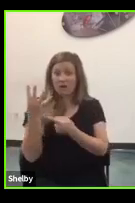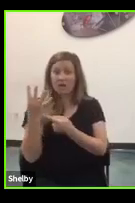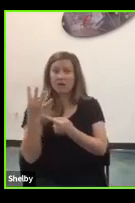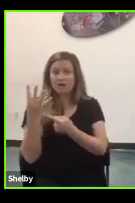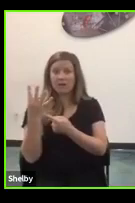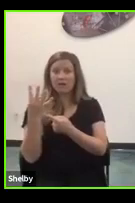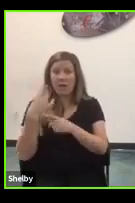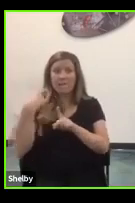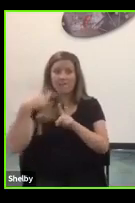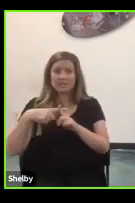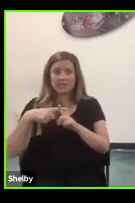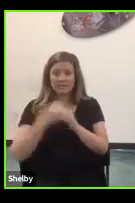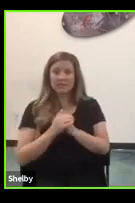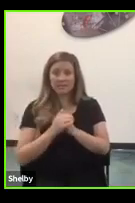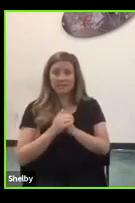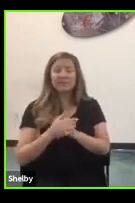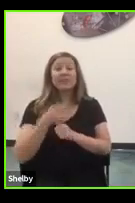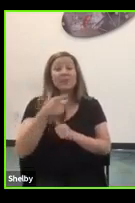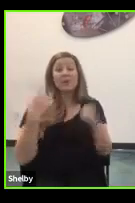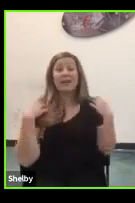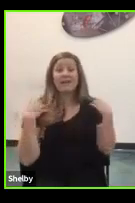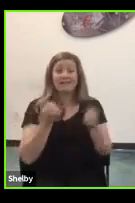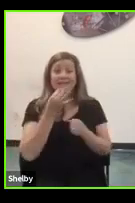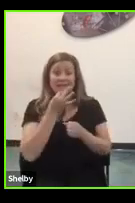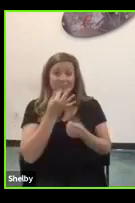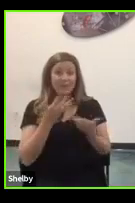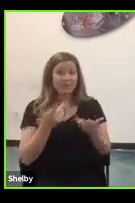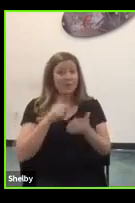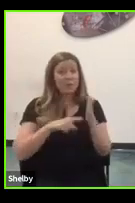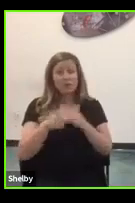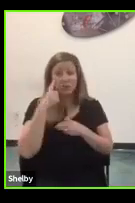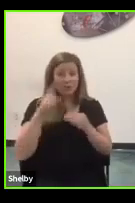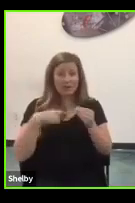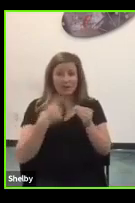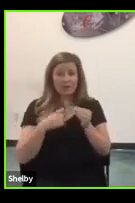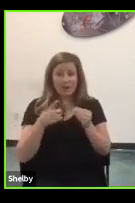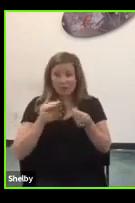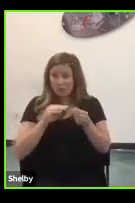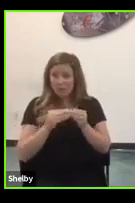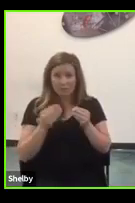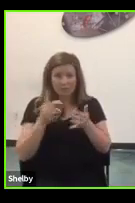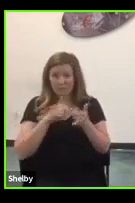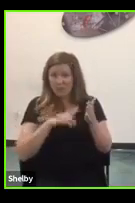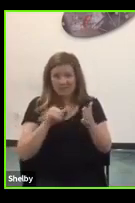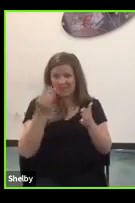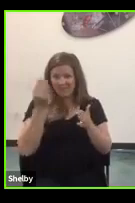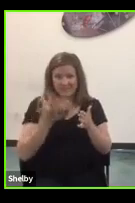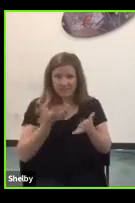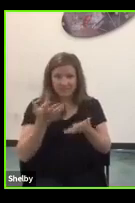So as the expert, health expert, what do you think of those numbers? What does that tell us?